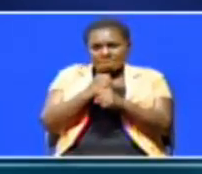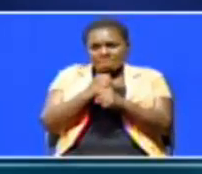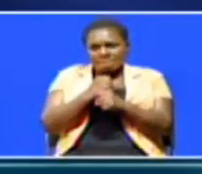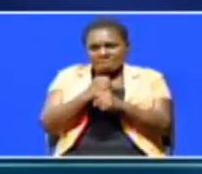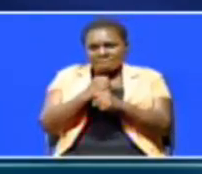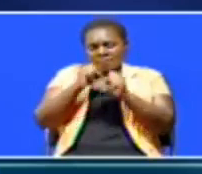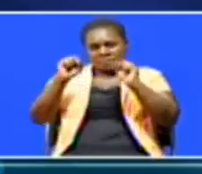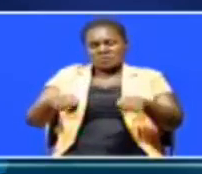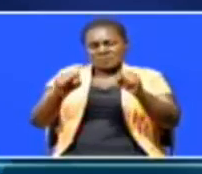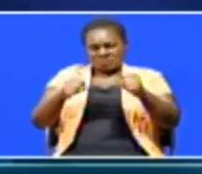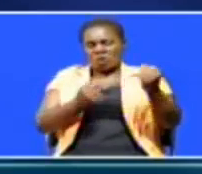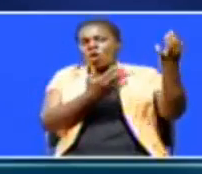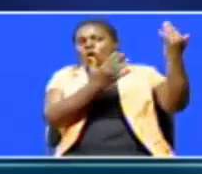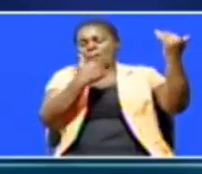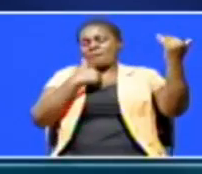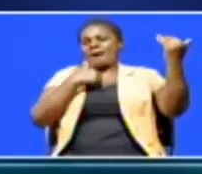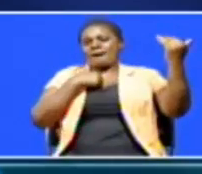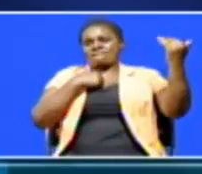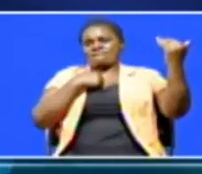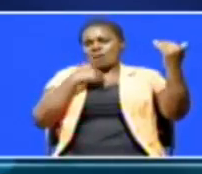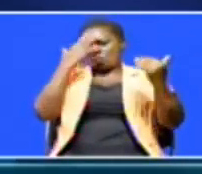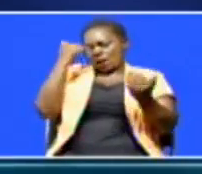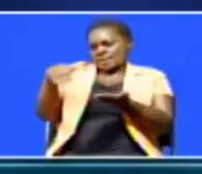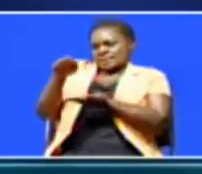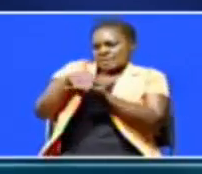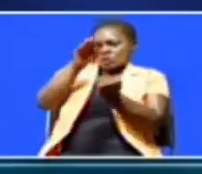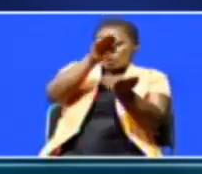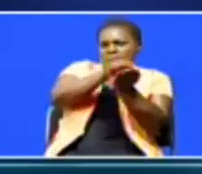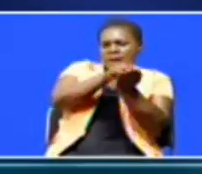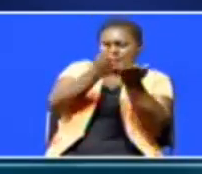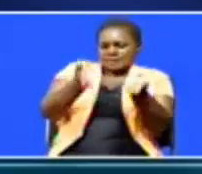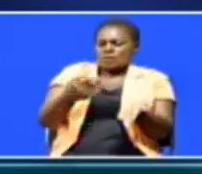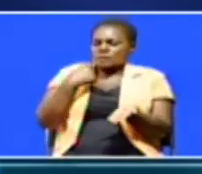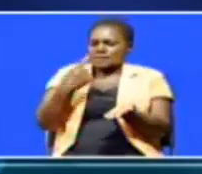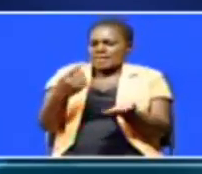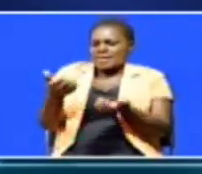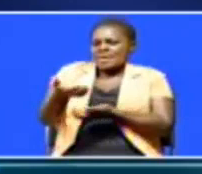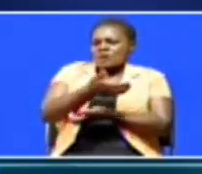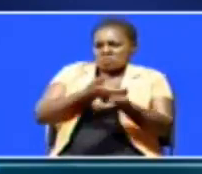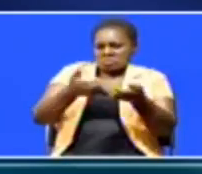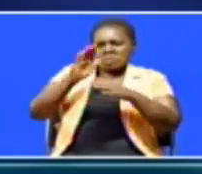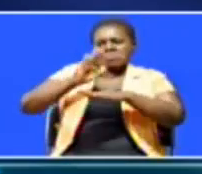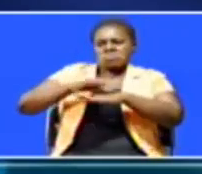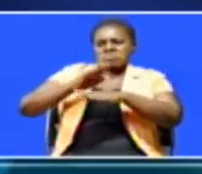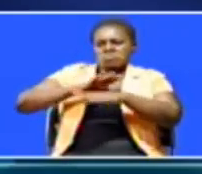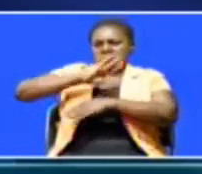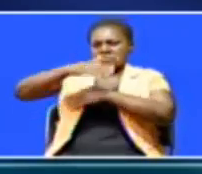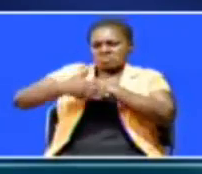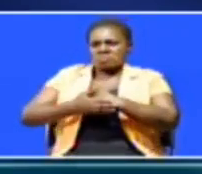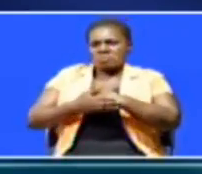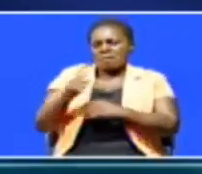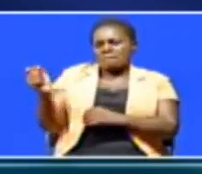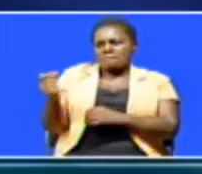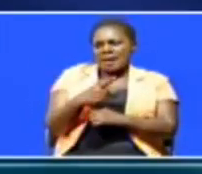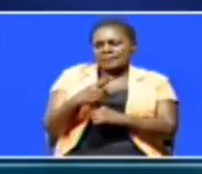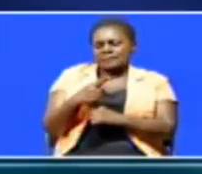There could, however, be a light at the end of the tunnel, with the Central Bank of Kenya now indicating that the economy could begin recovering as early as